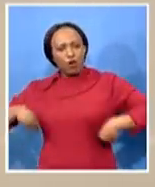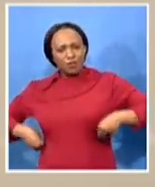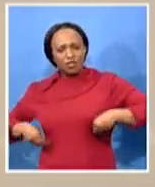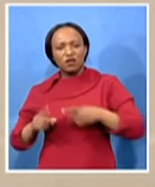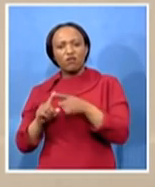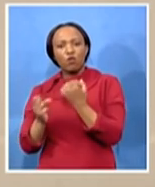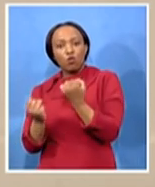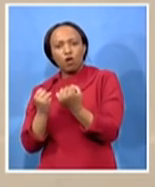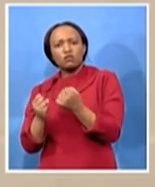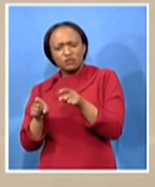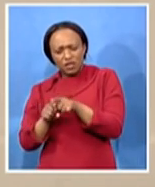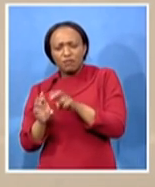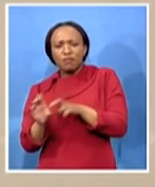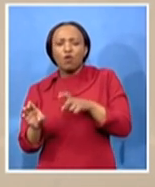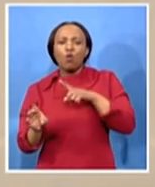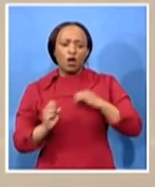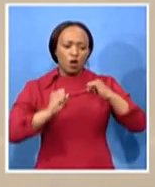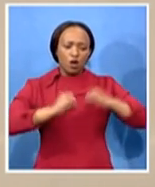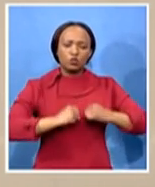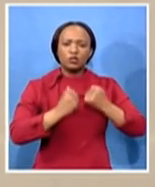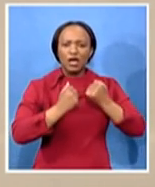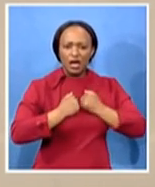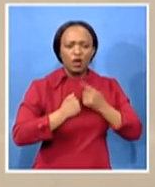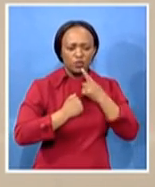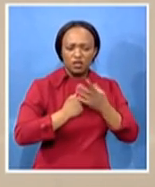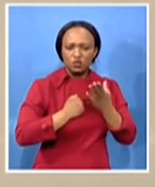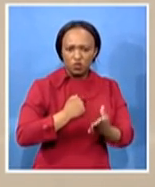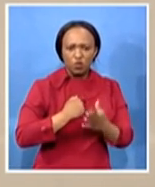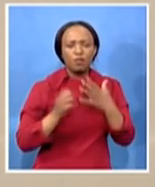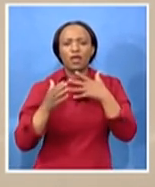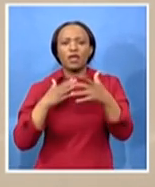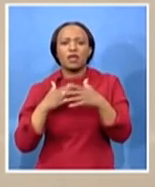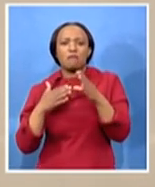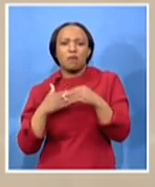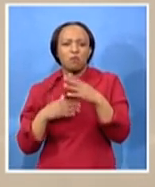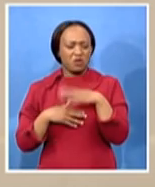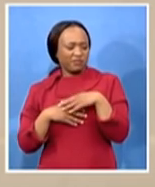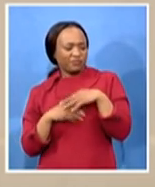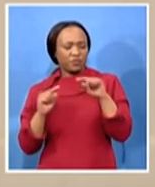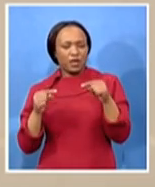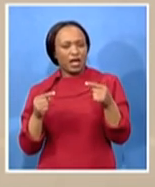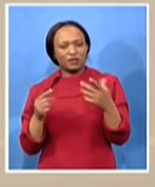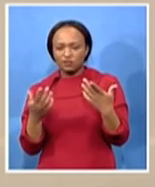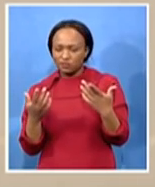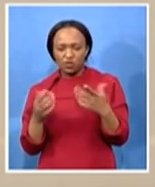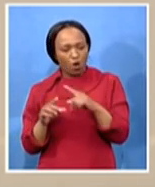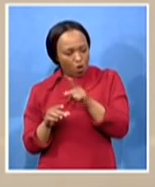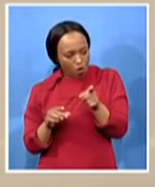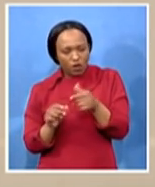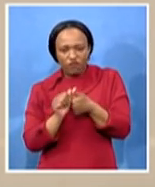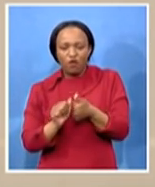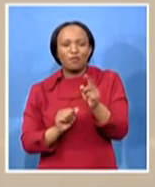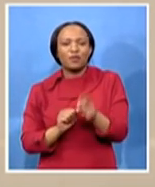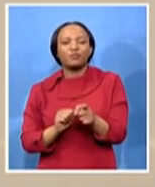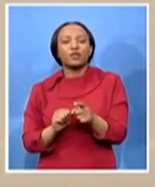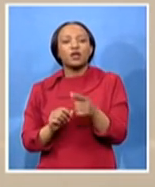So there is no member of the ANC that is bigger than the ANC. What we must make sure here is that the application of rule should be consistent,